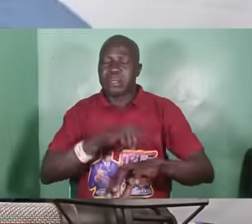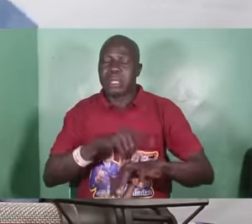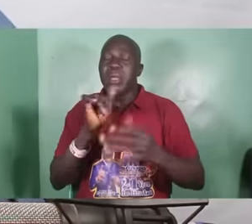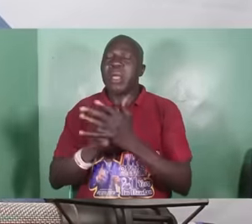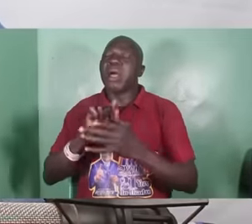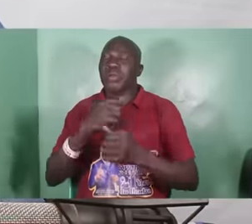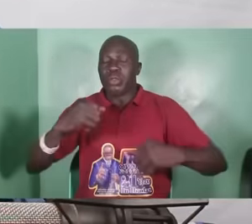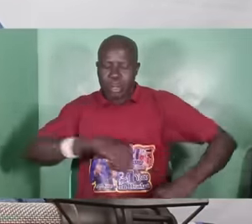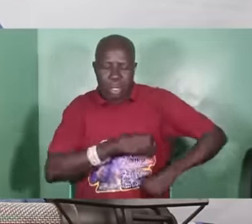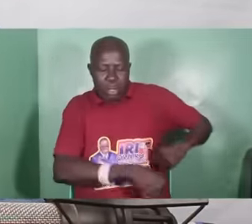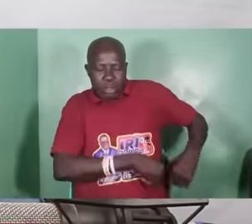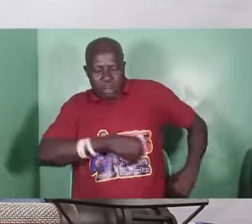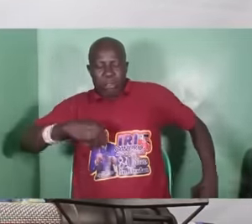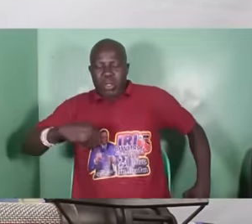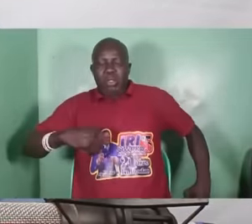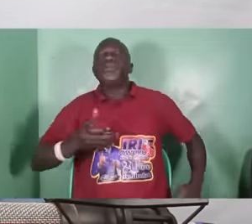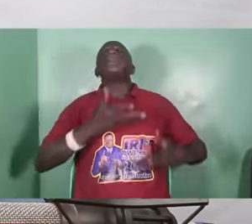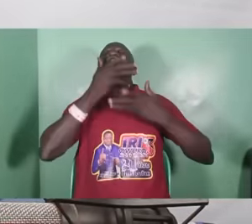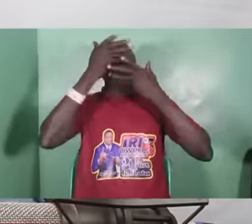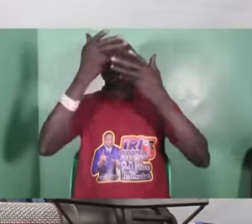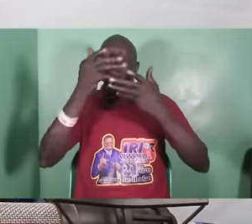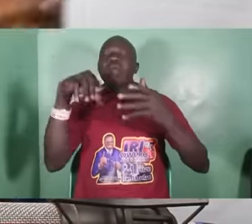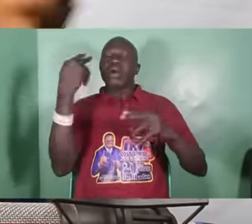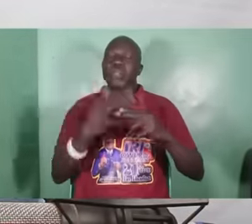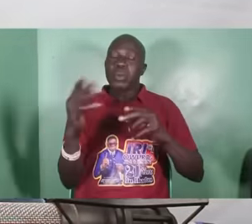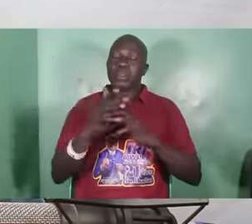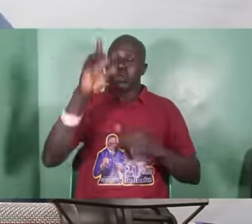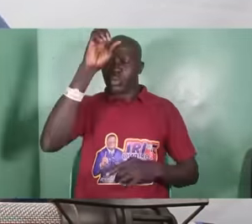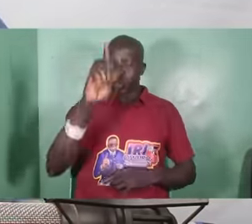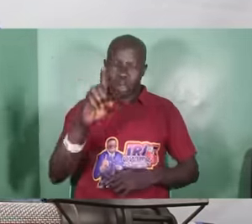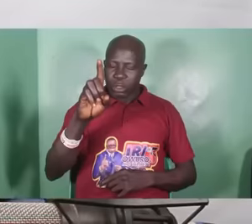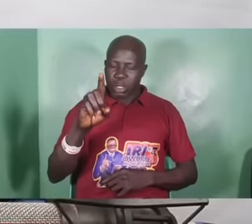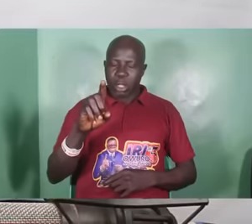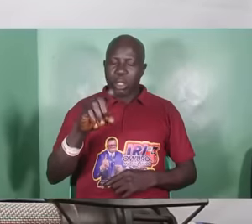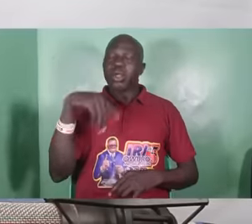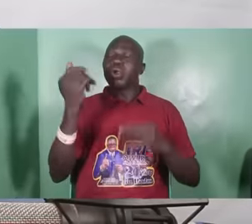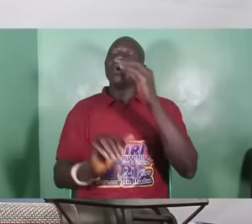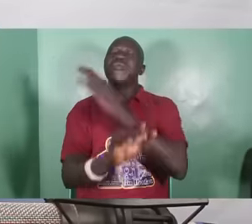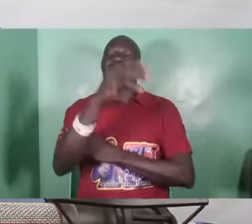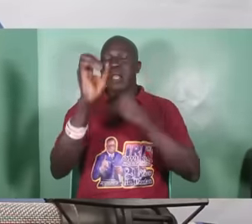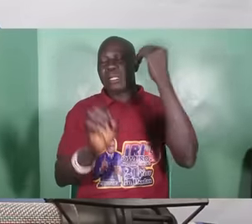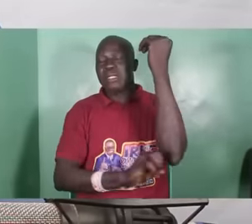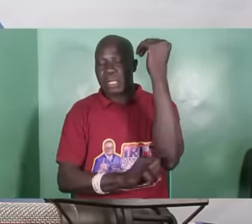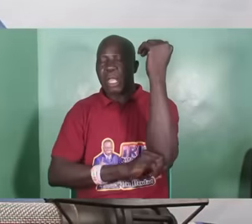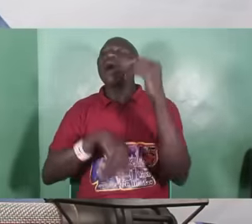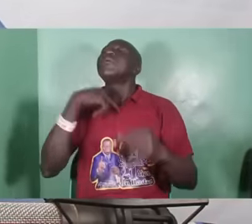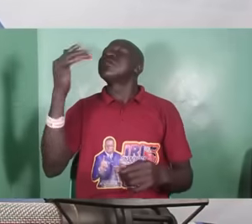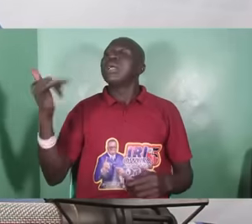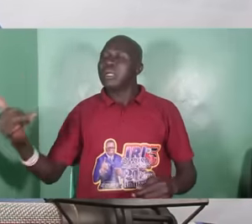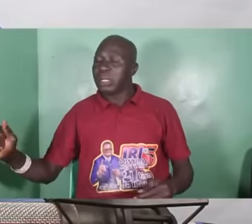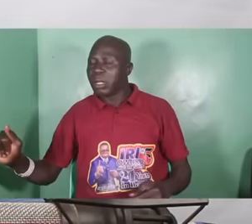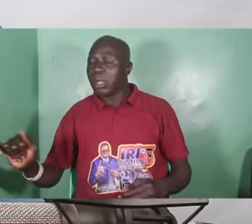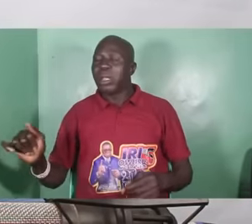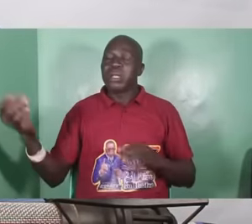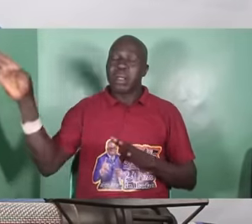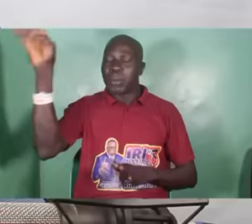time, you will tie your family. You will not be shouting. The name of Jesus, you call God of Elijah. You say,